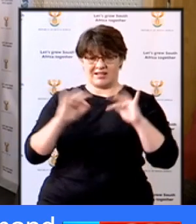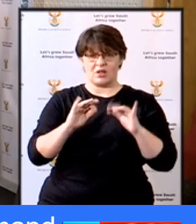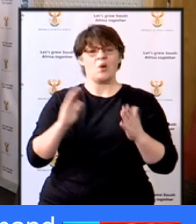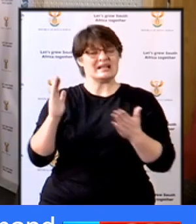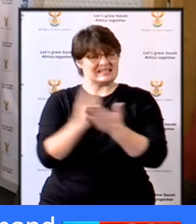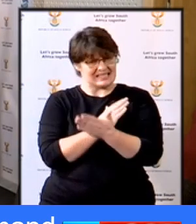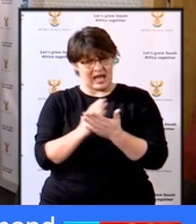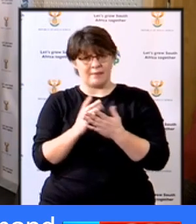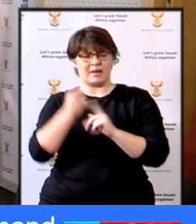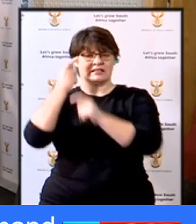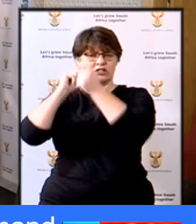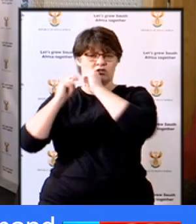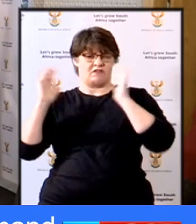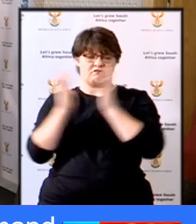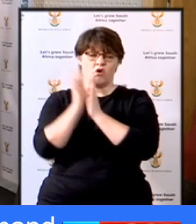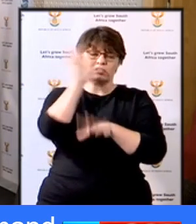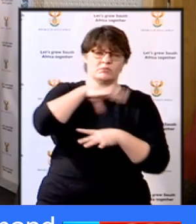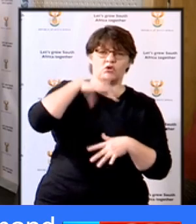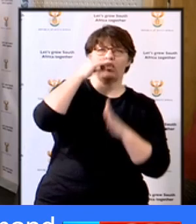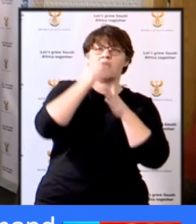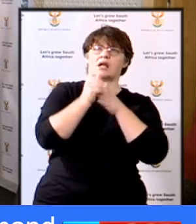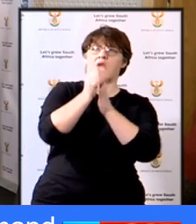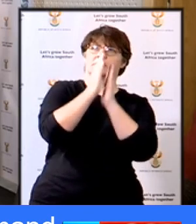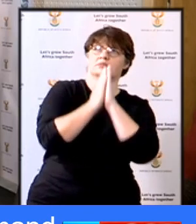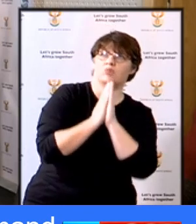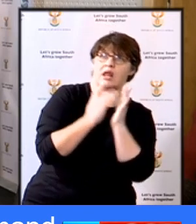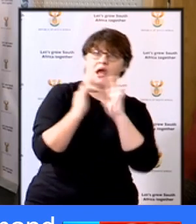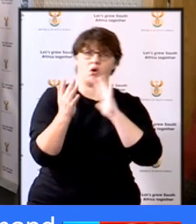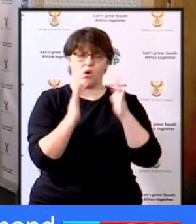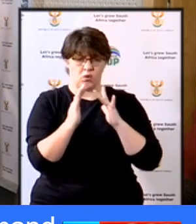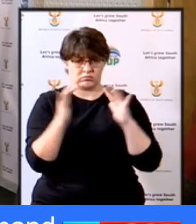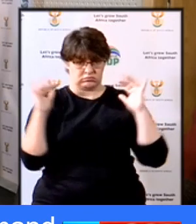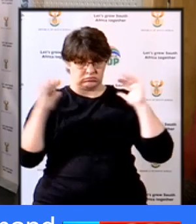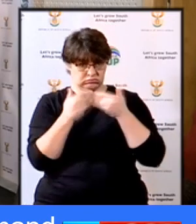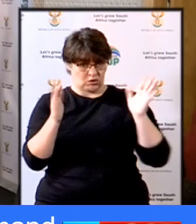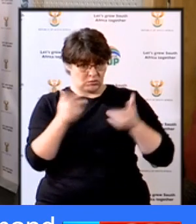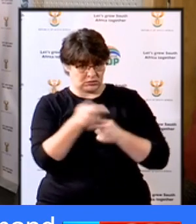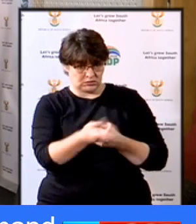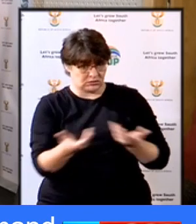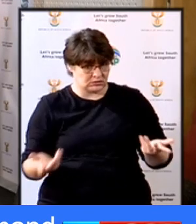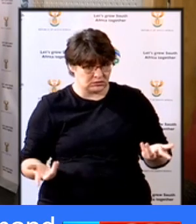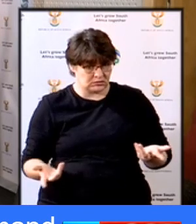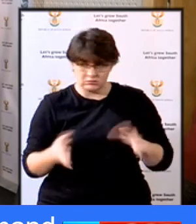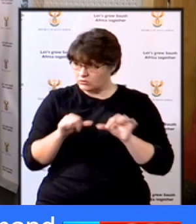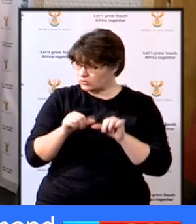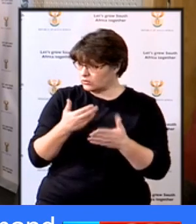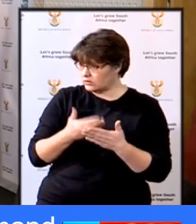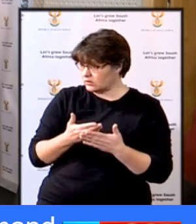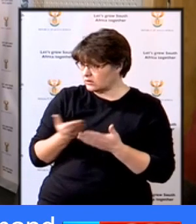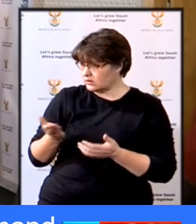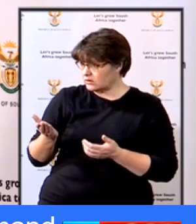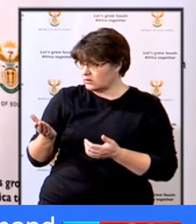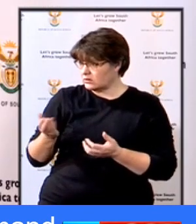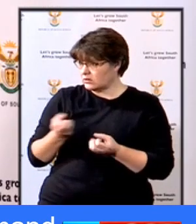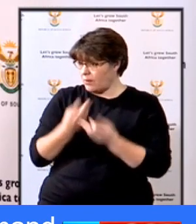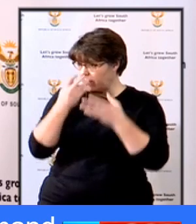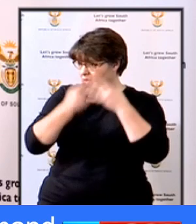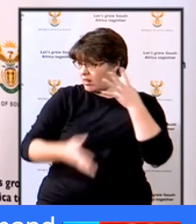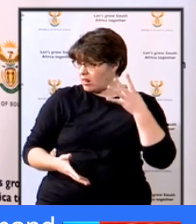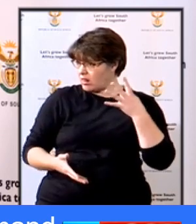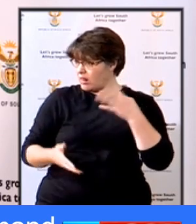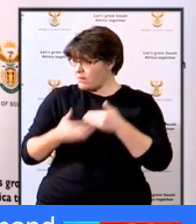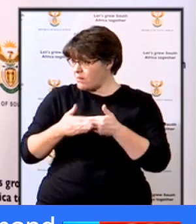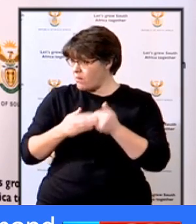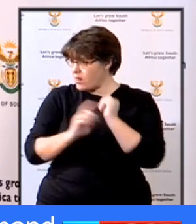use traditional gatherings for spiritual guidance? Can I continue? No, well, how many do we have? Can you give